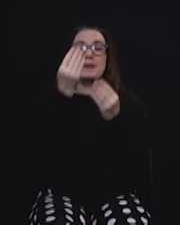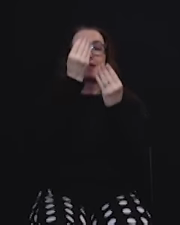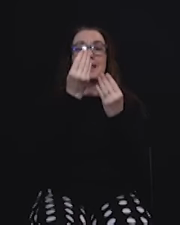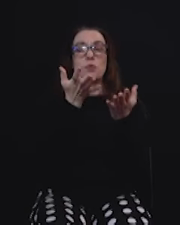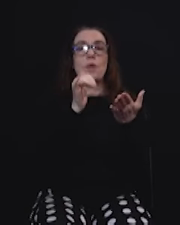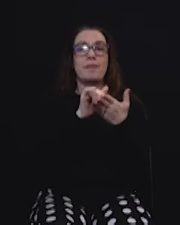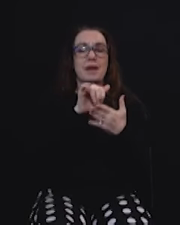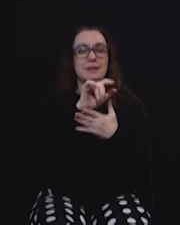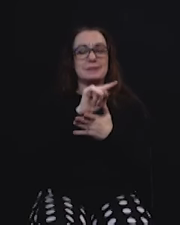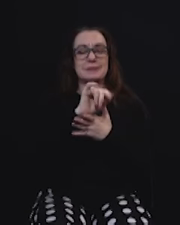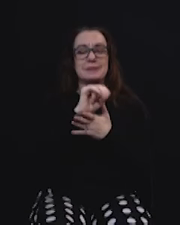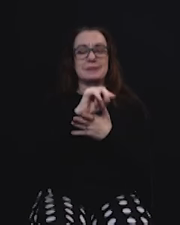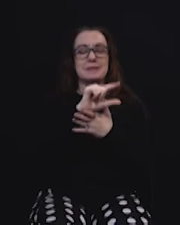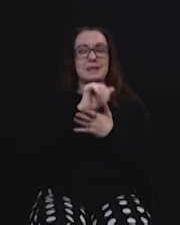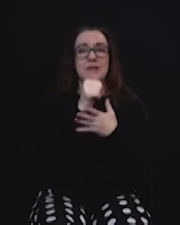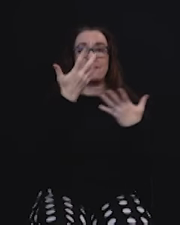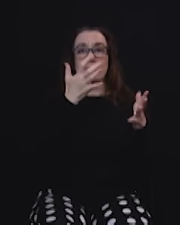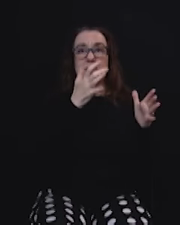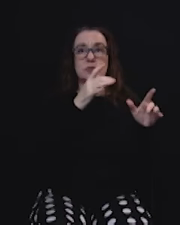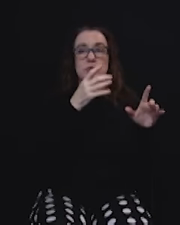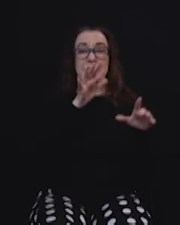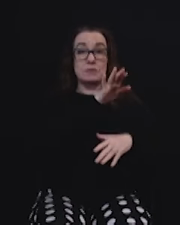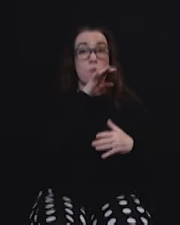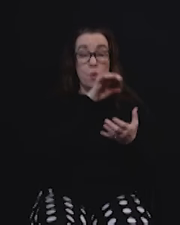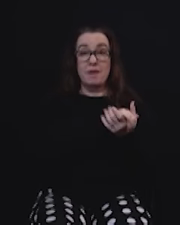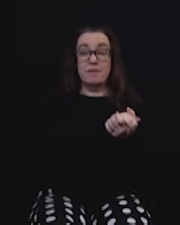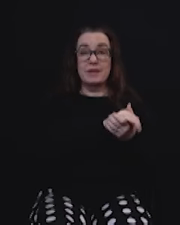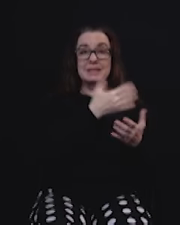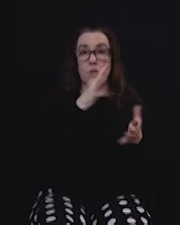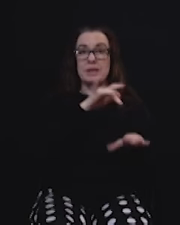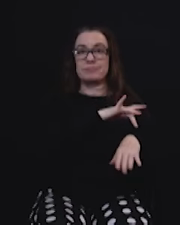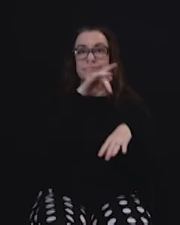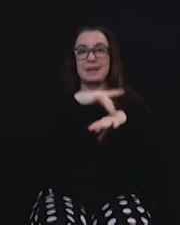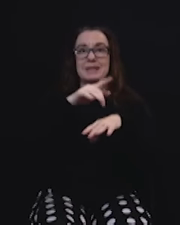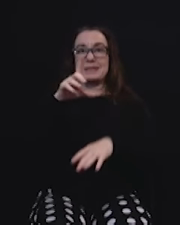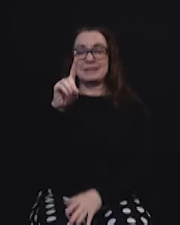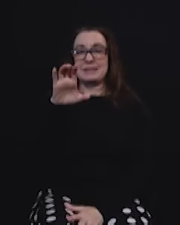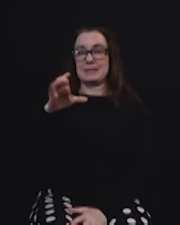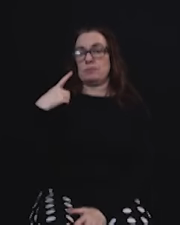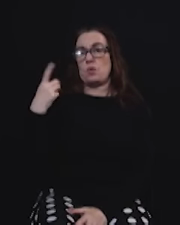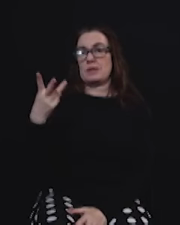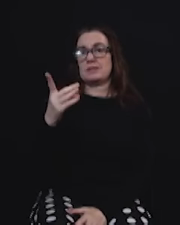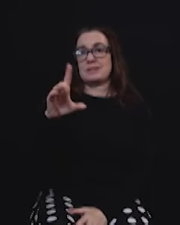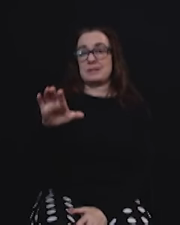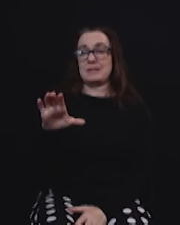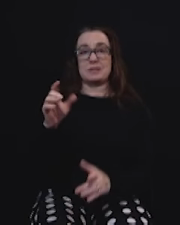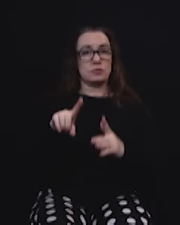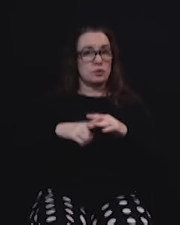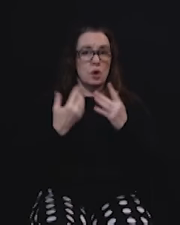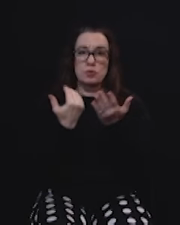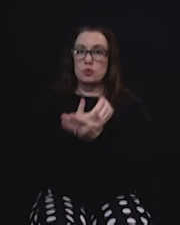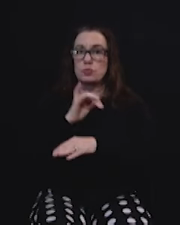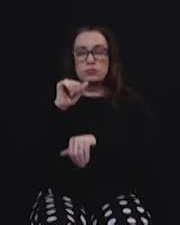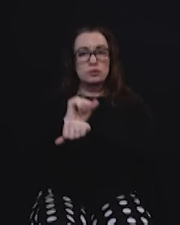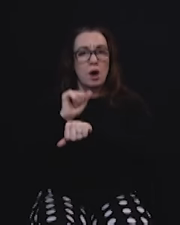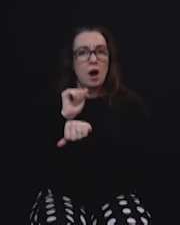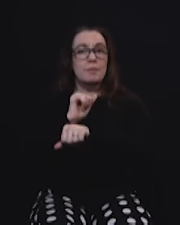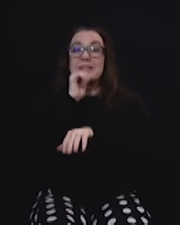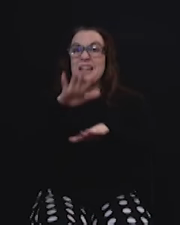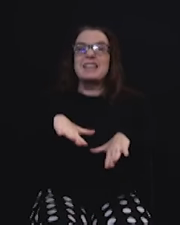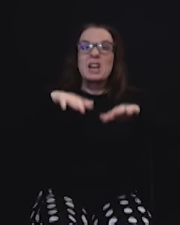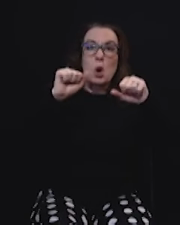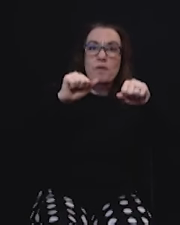course, Tanja is already out, Pastor Greg's wife, out in D.C., started her new job this past week, and she's doing great. And she hasn't taken over the city